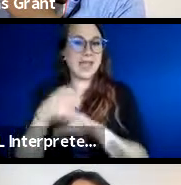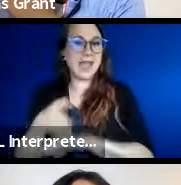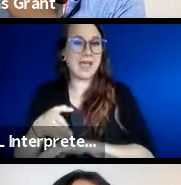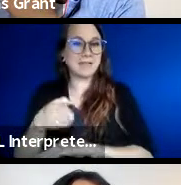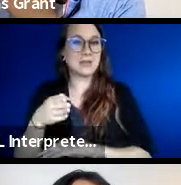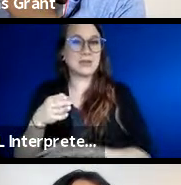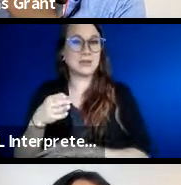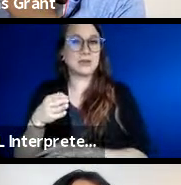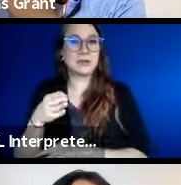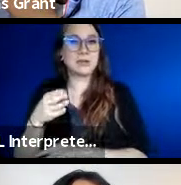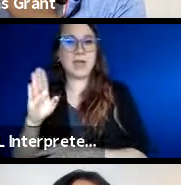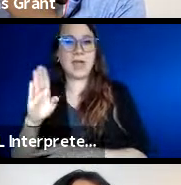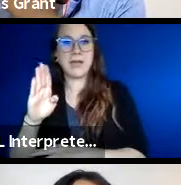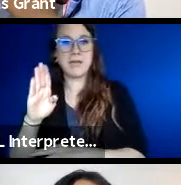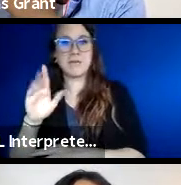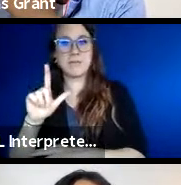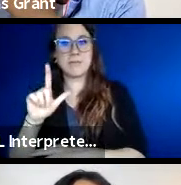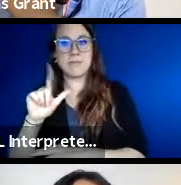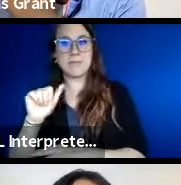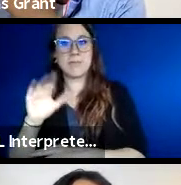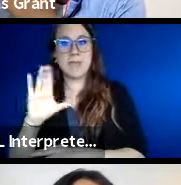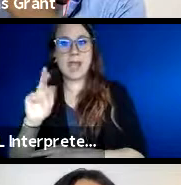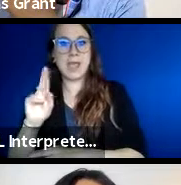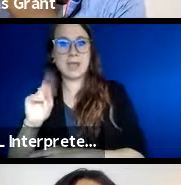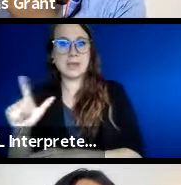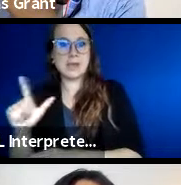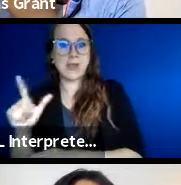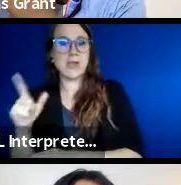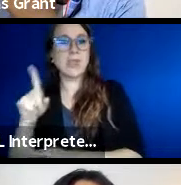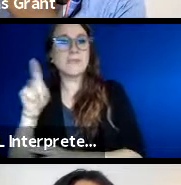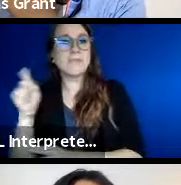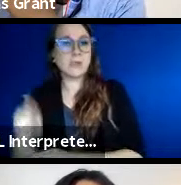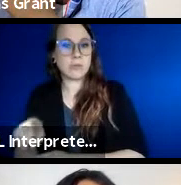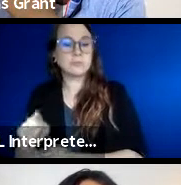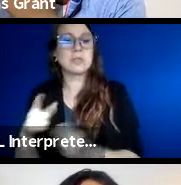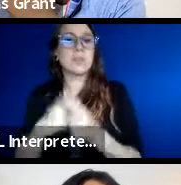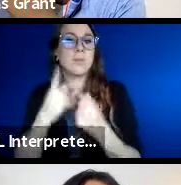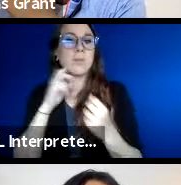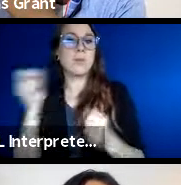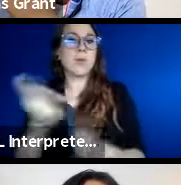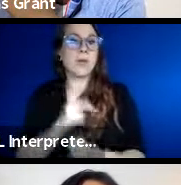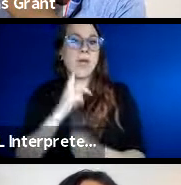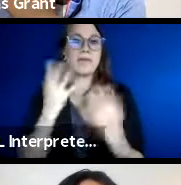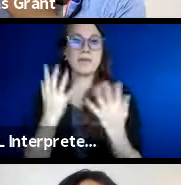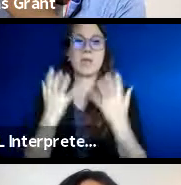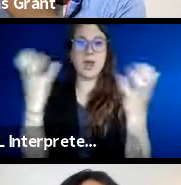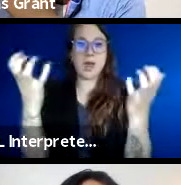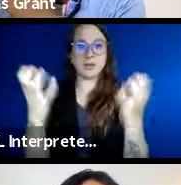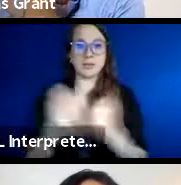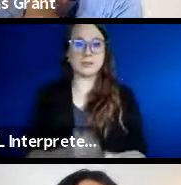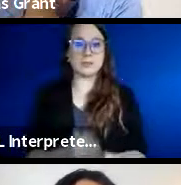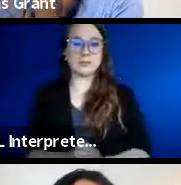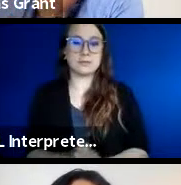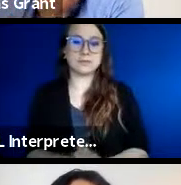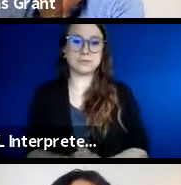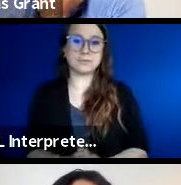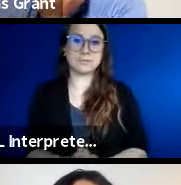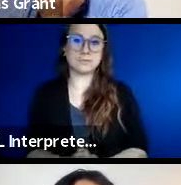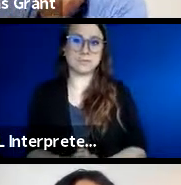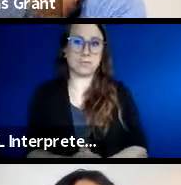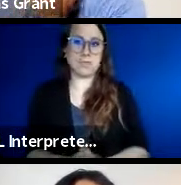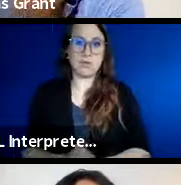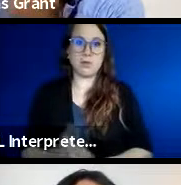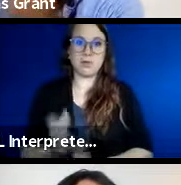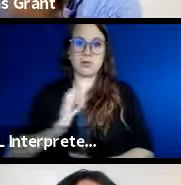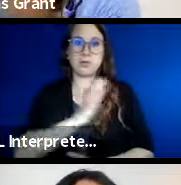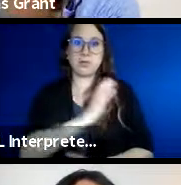Commissioner Blacknell has a question, and then we'll move back to questions from the audience with Mr. Russell. So Commissioner